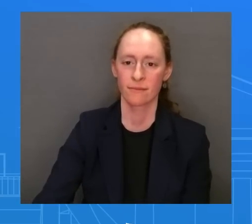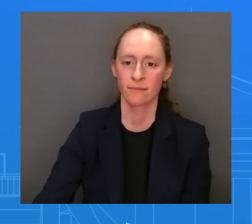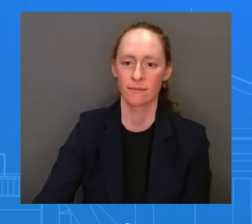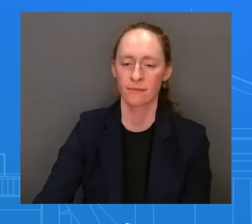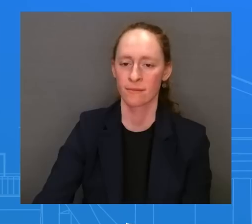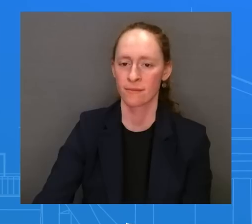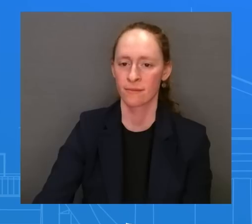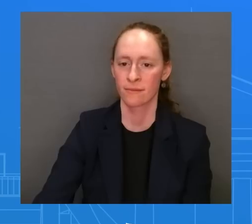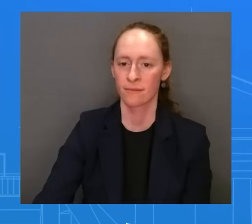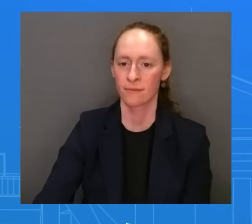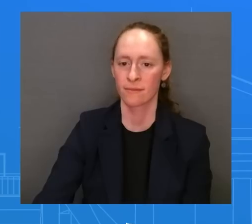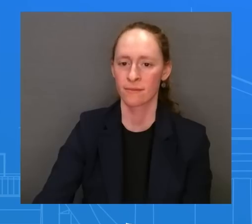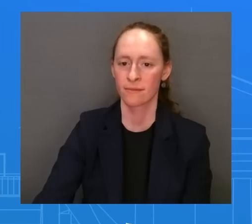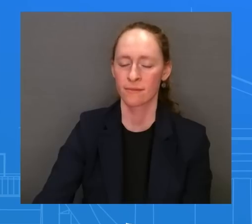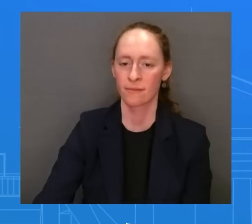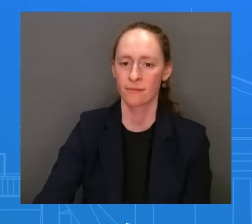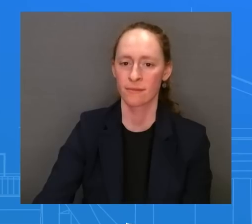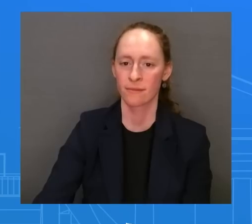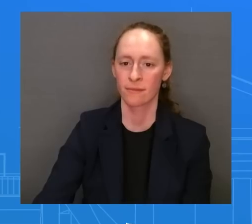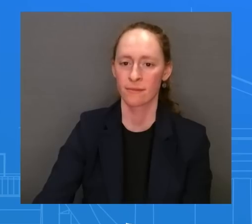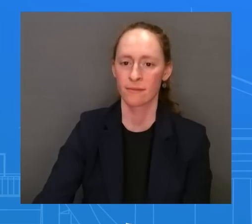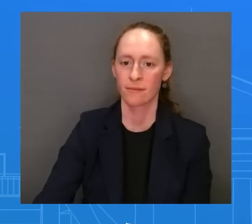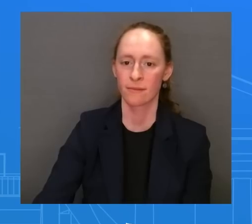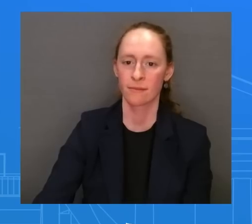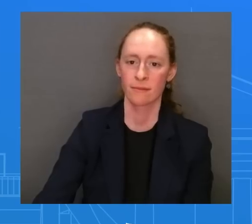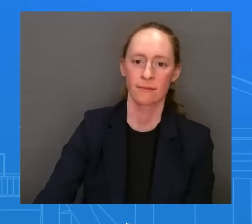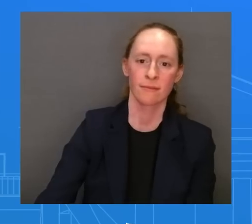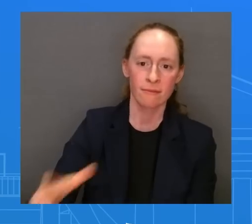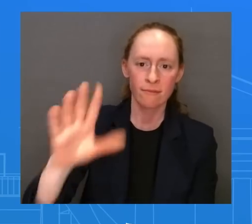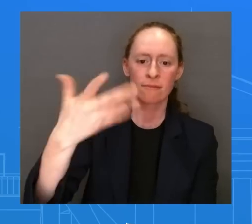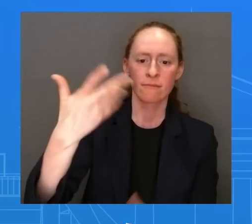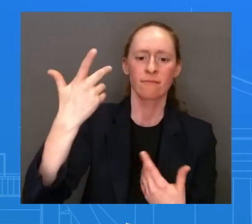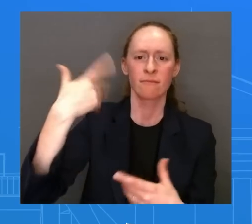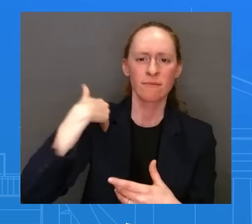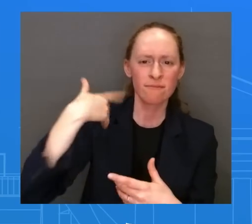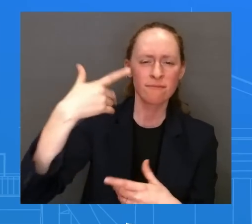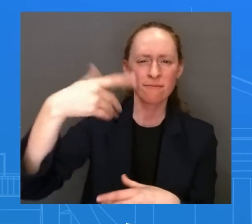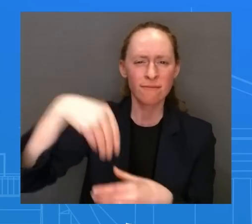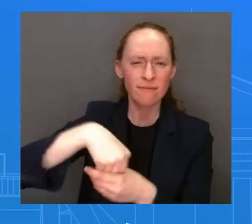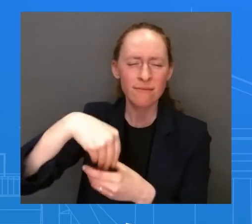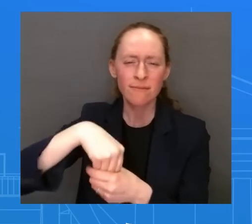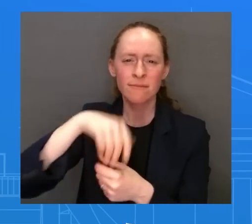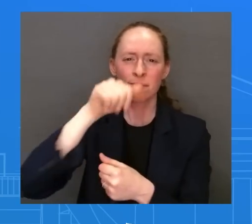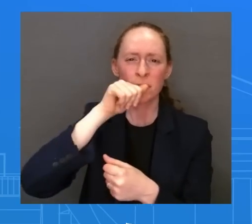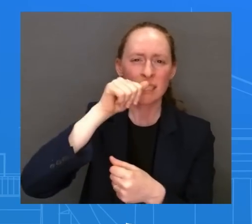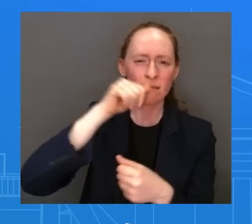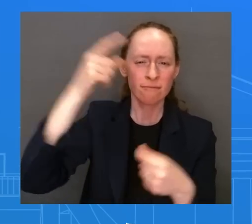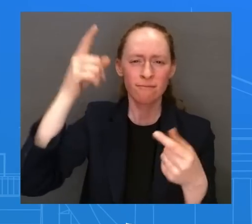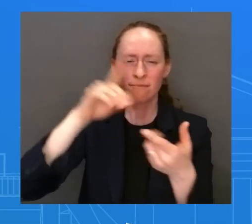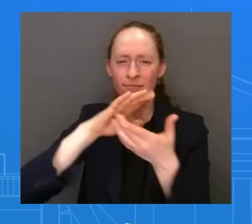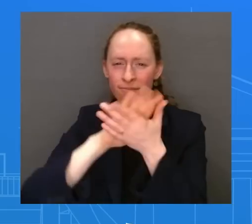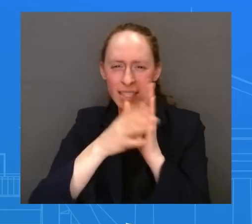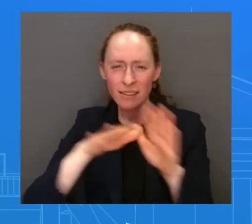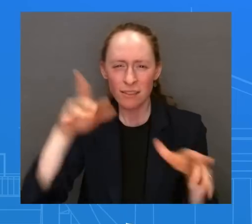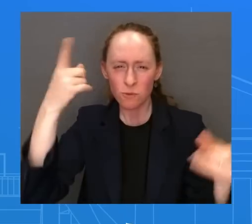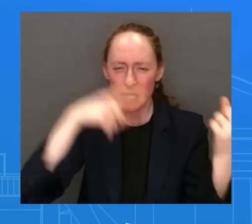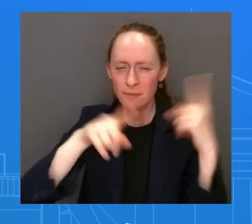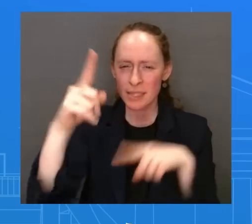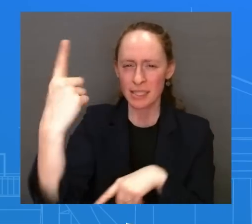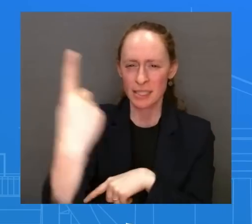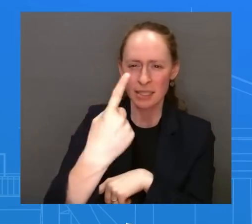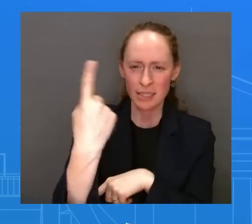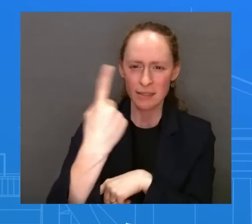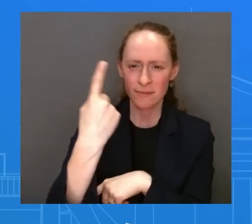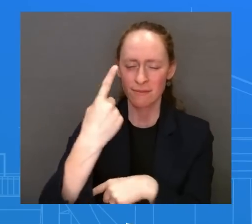the peace agreement uh that contributed to the Afghan offenses in 2021 did The Binding administration review